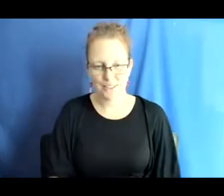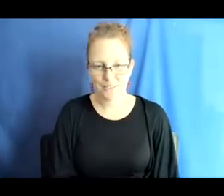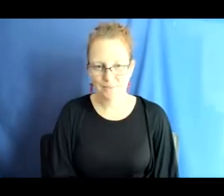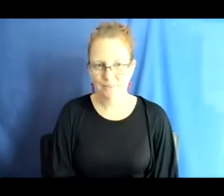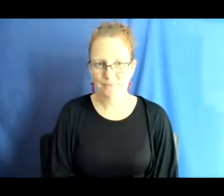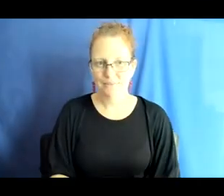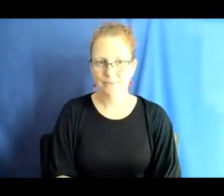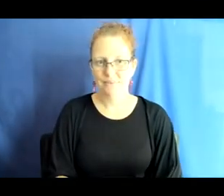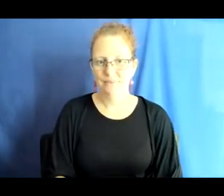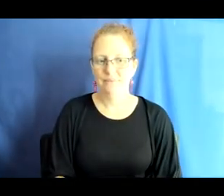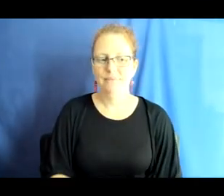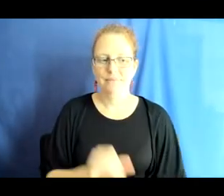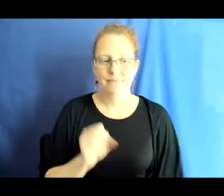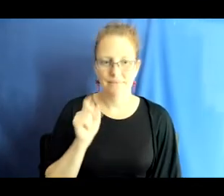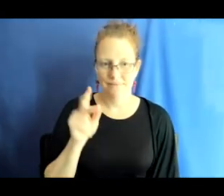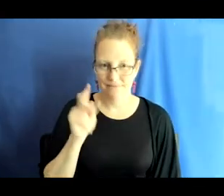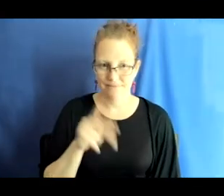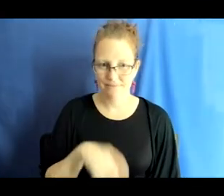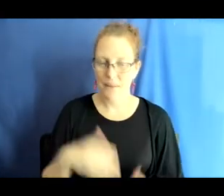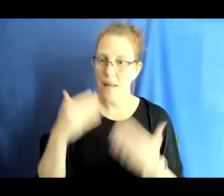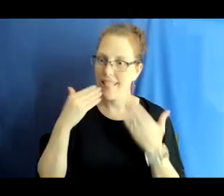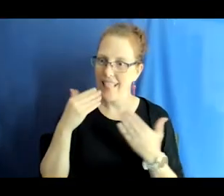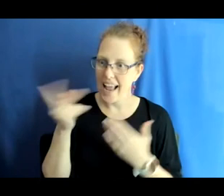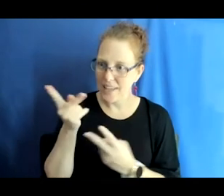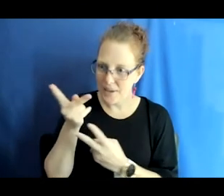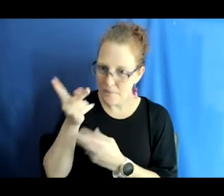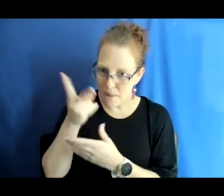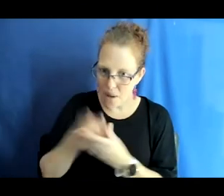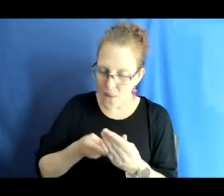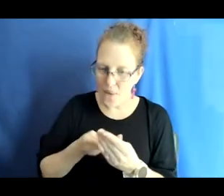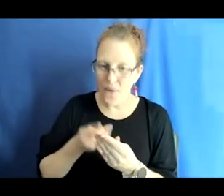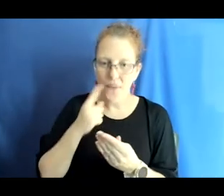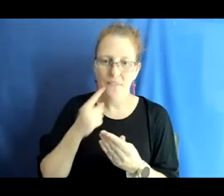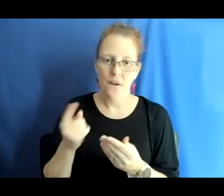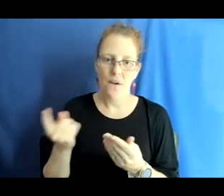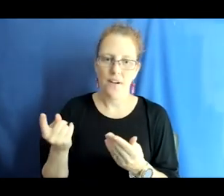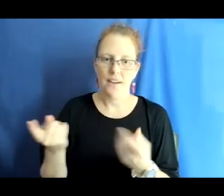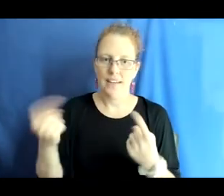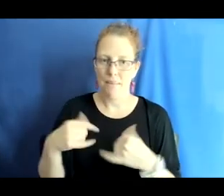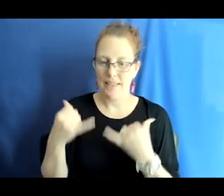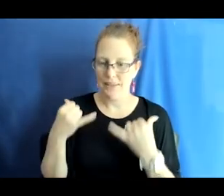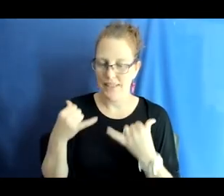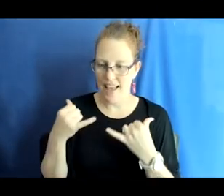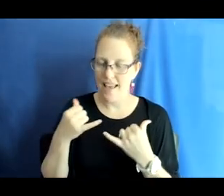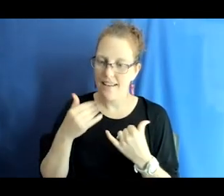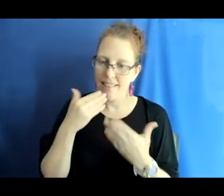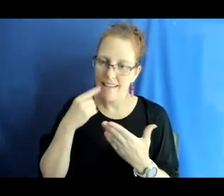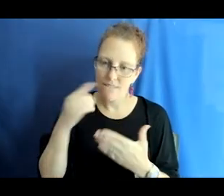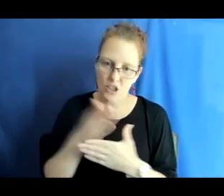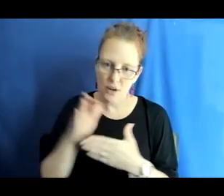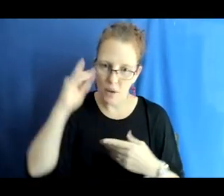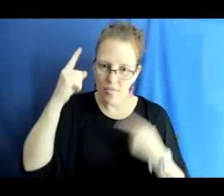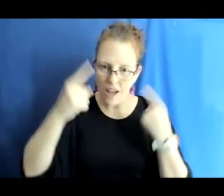Well, thank you both, Fred and Marius, for being here with us today. And thanks for sharing your thoughts and your